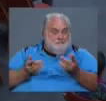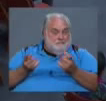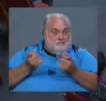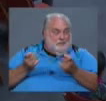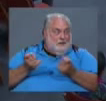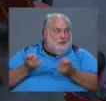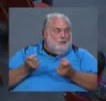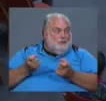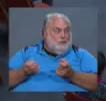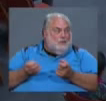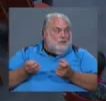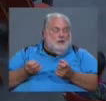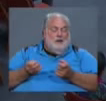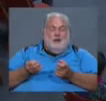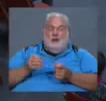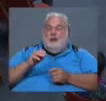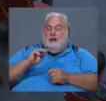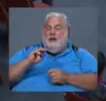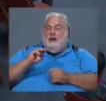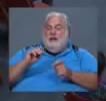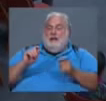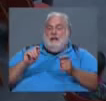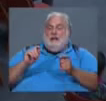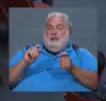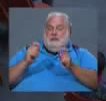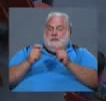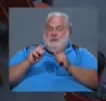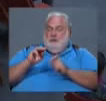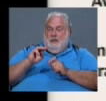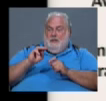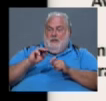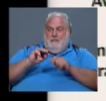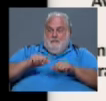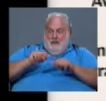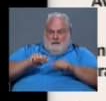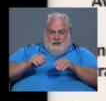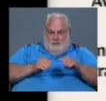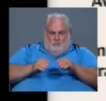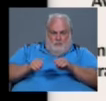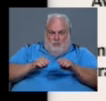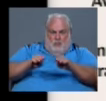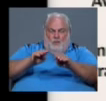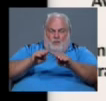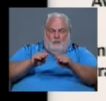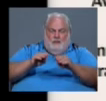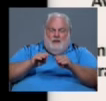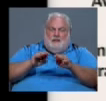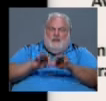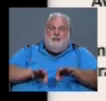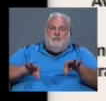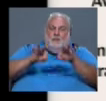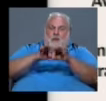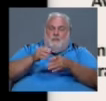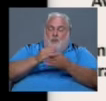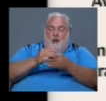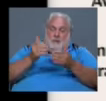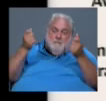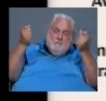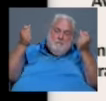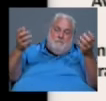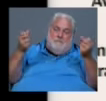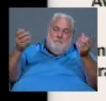Okay, so modularity is a big core component of the construction of the ship. And so, whereas a lot of the ships that are currently in